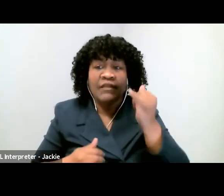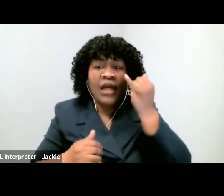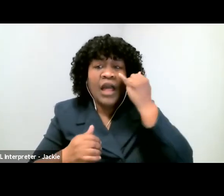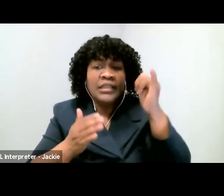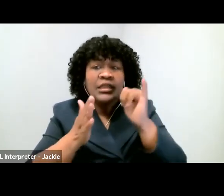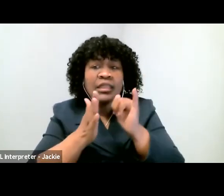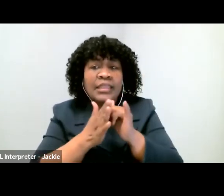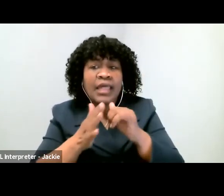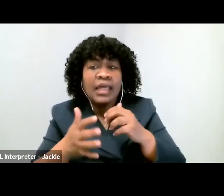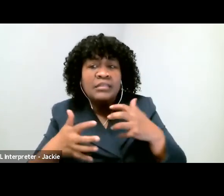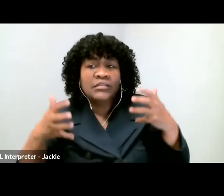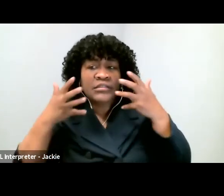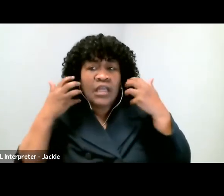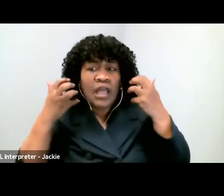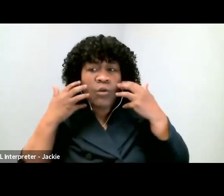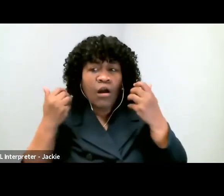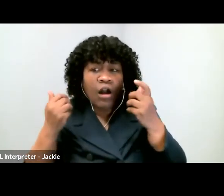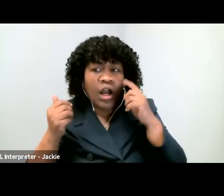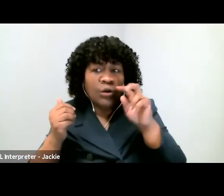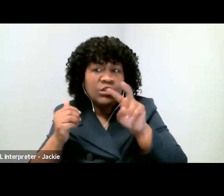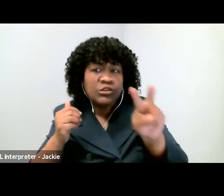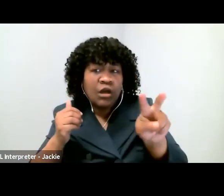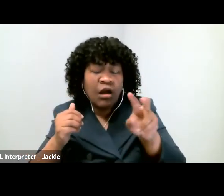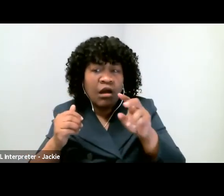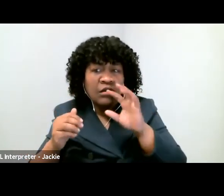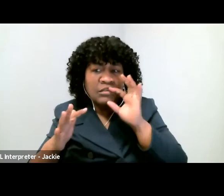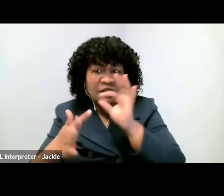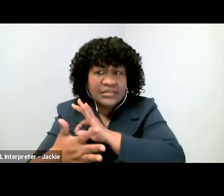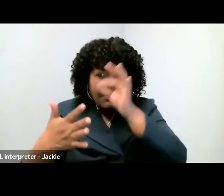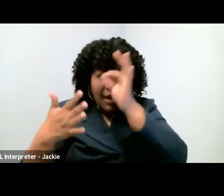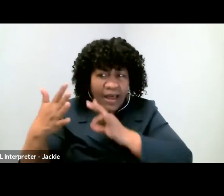jaguar, or at least a spotted predator.